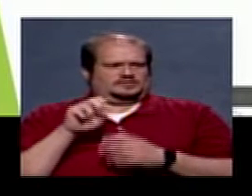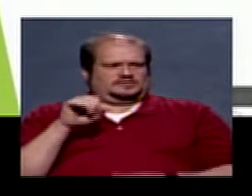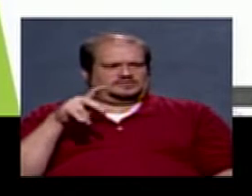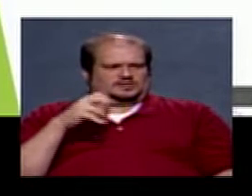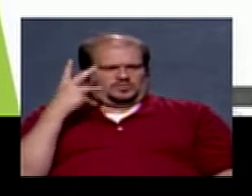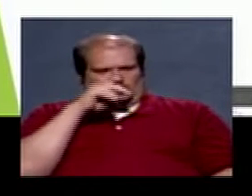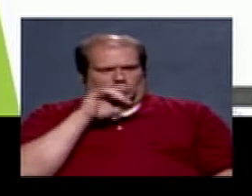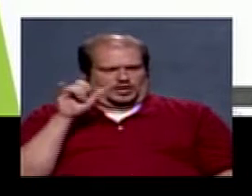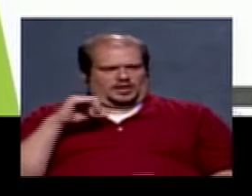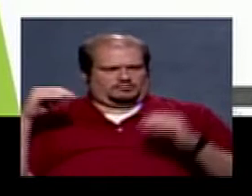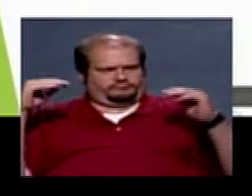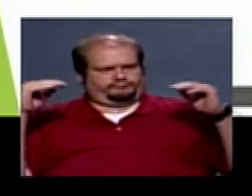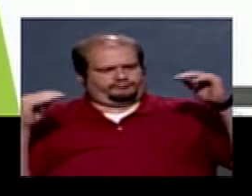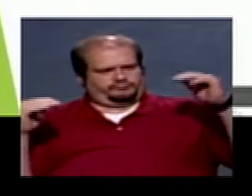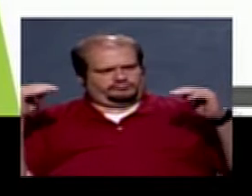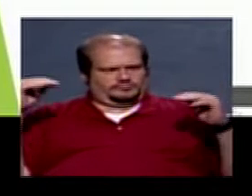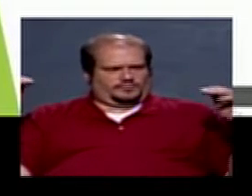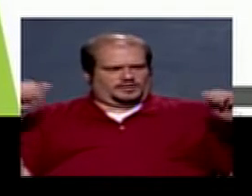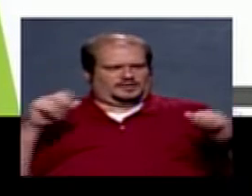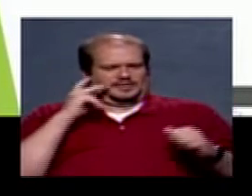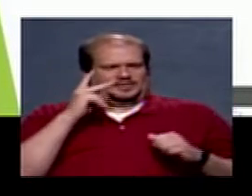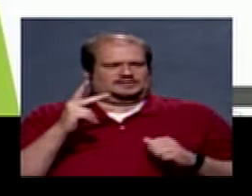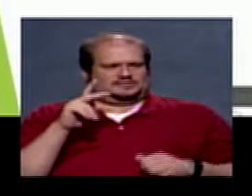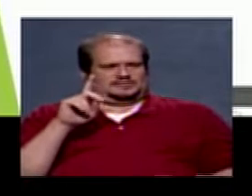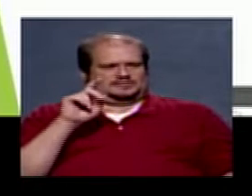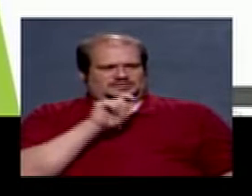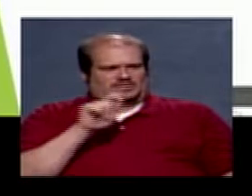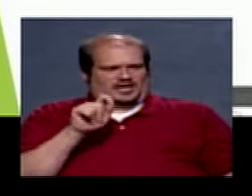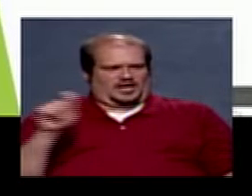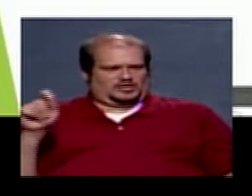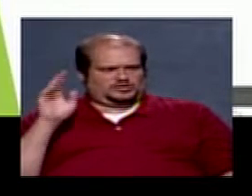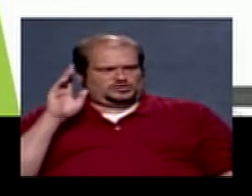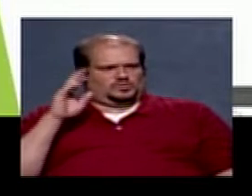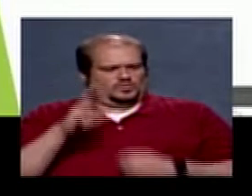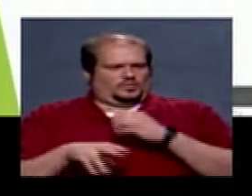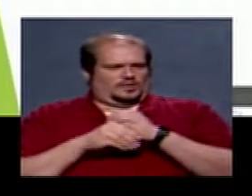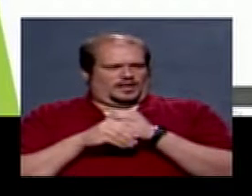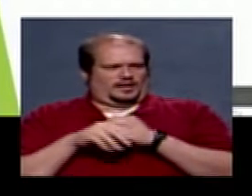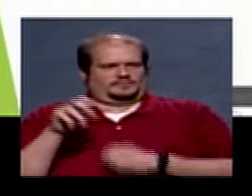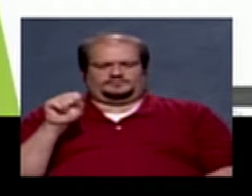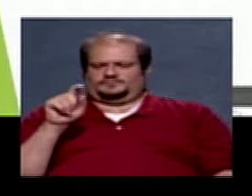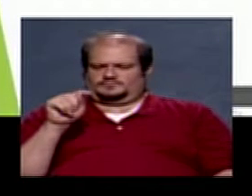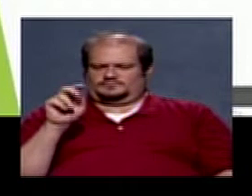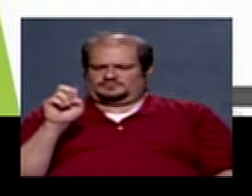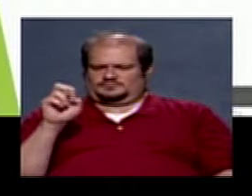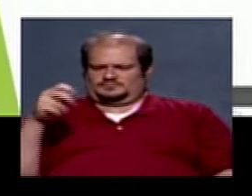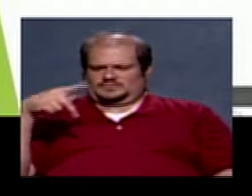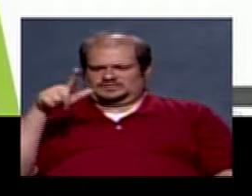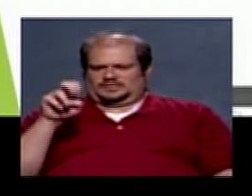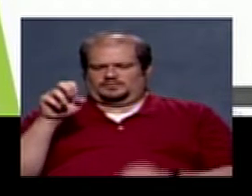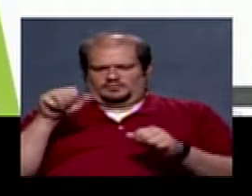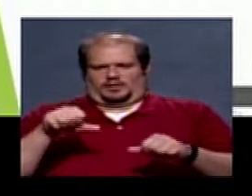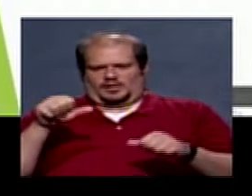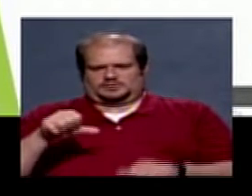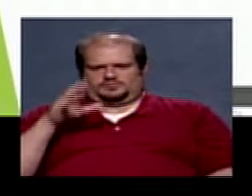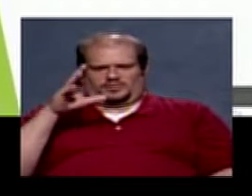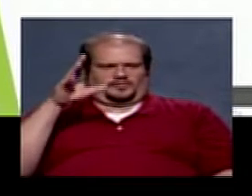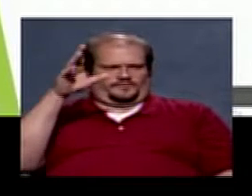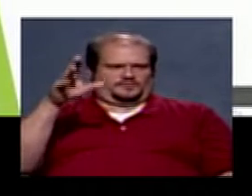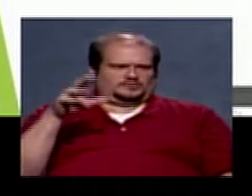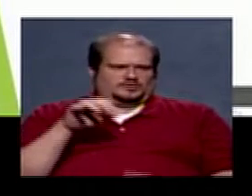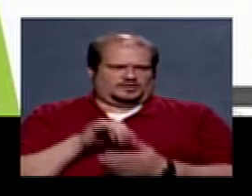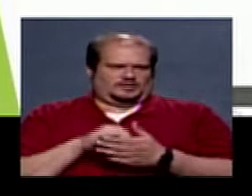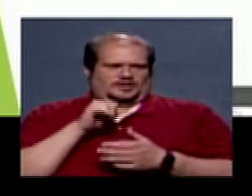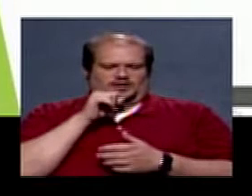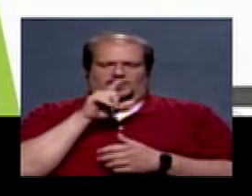elevations, which you kind of see the dashed area where we would be adding possible steeple in the future. None of this